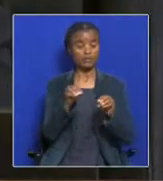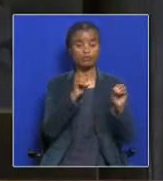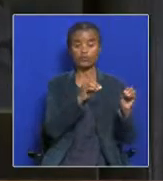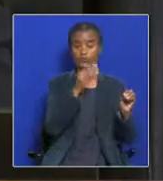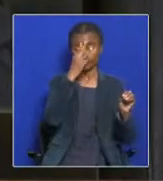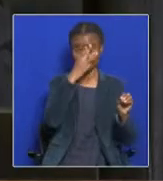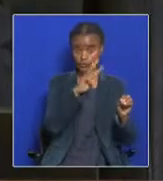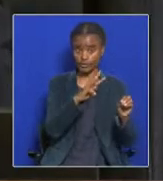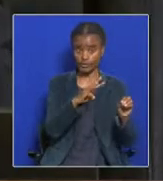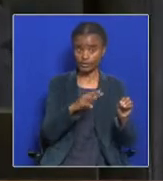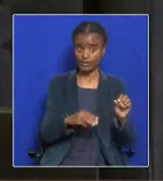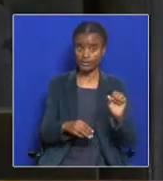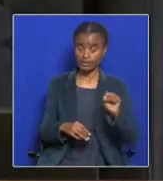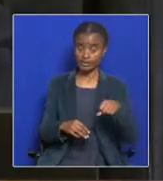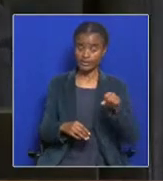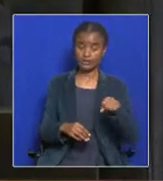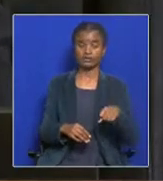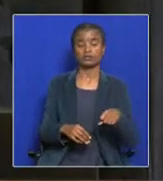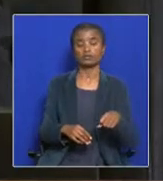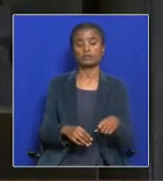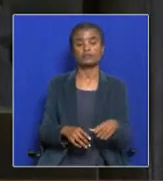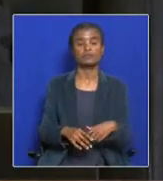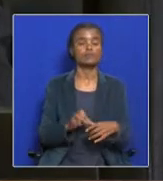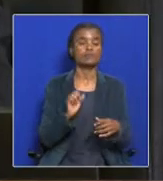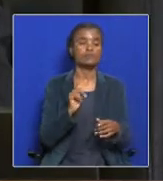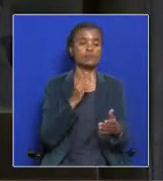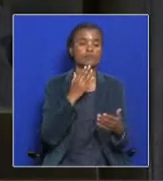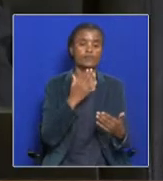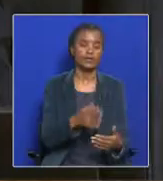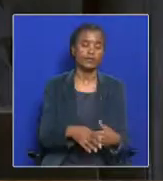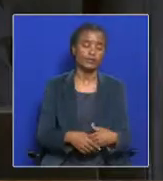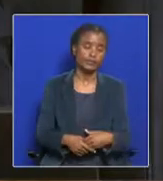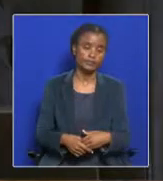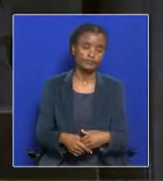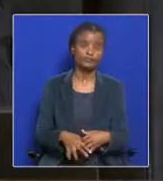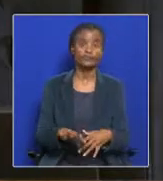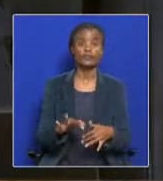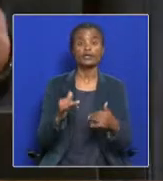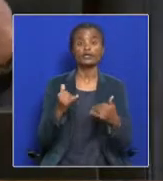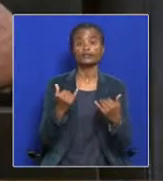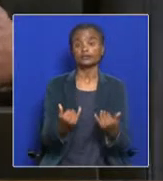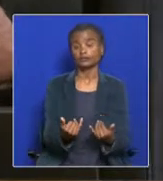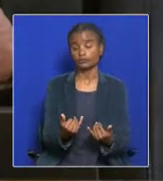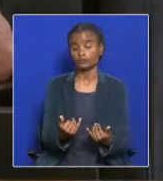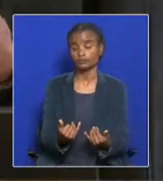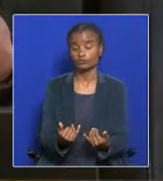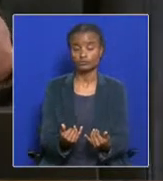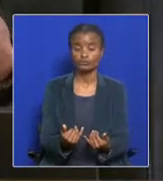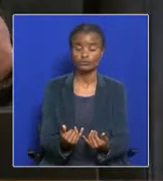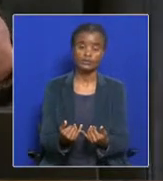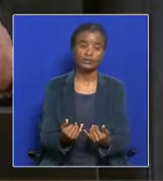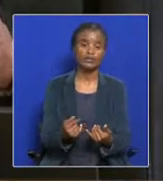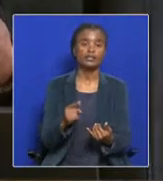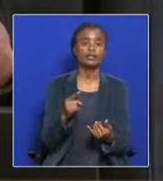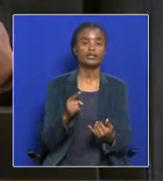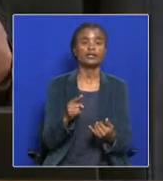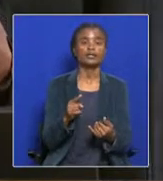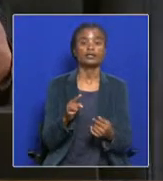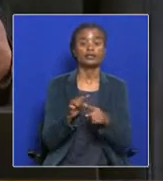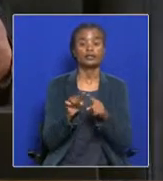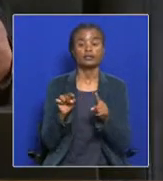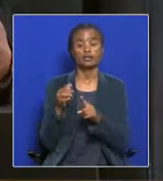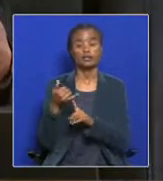discount that, Okay. Commissioner. Thank you. So as matters stand, but for your telephone calls to